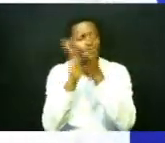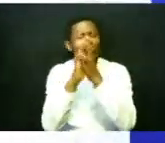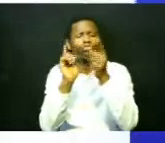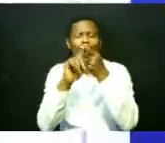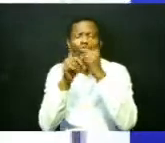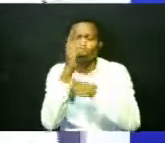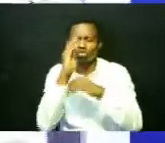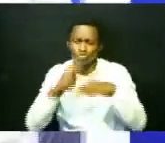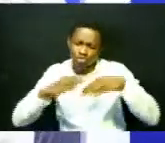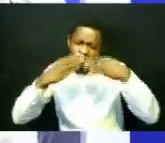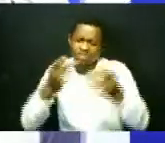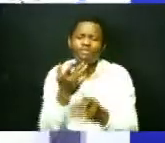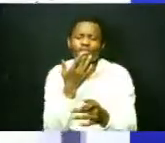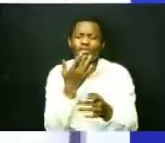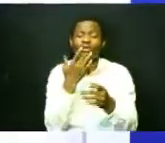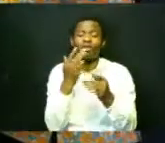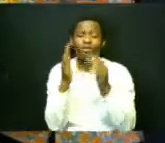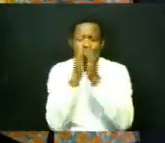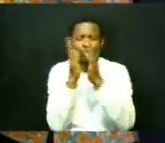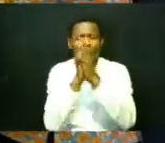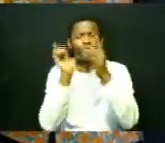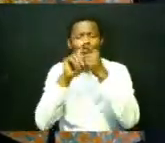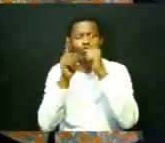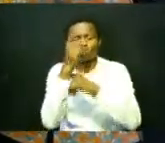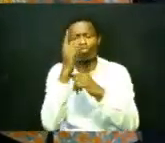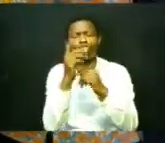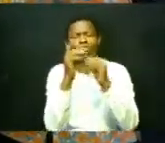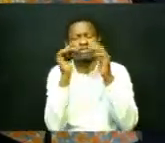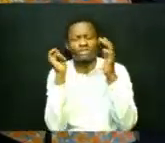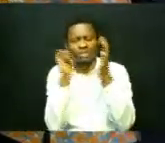favor and change your